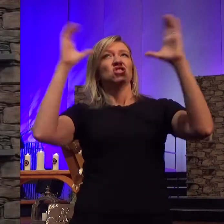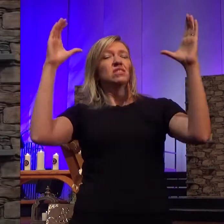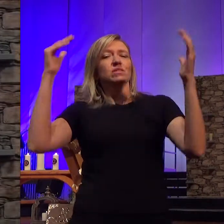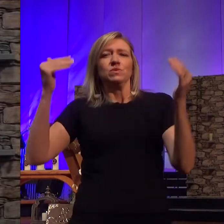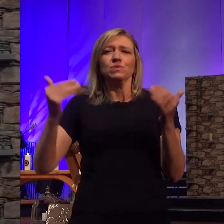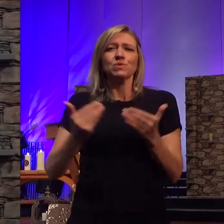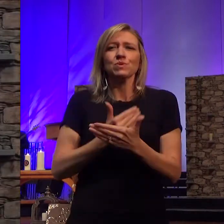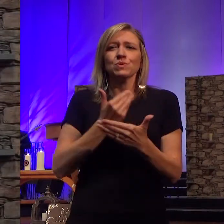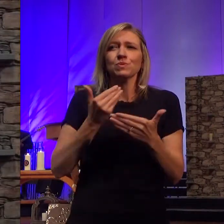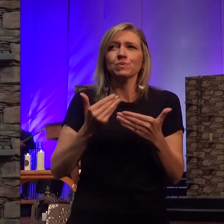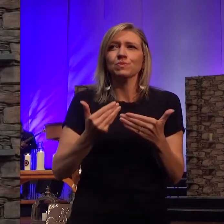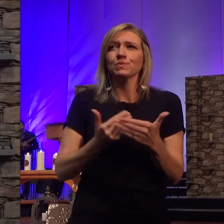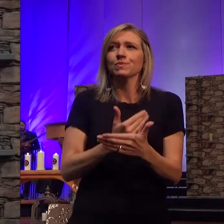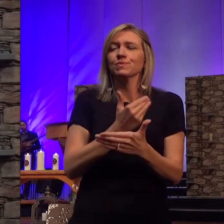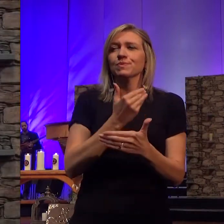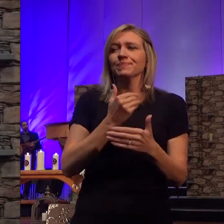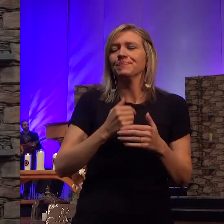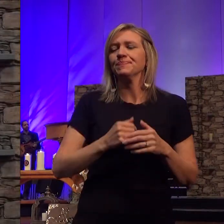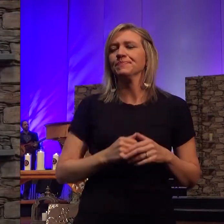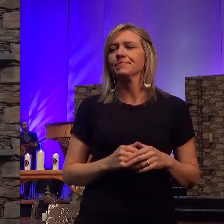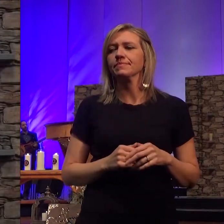vision renewed,